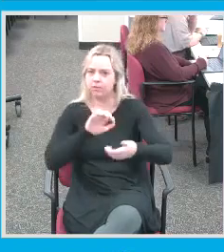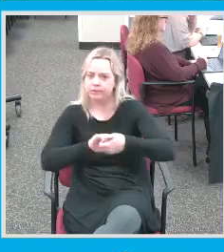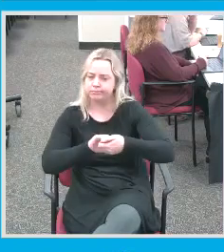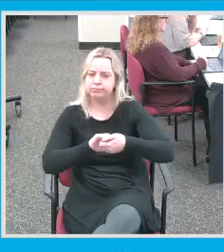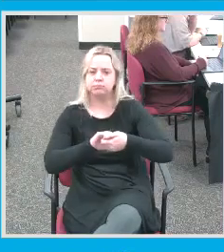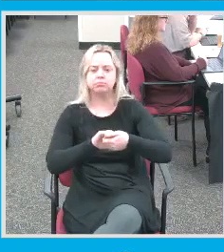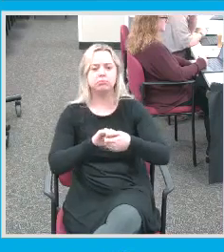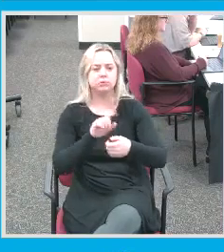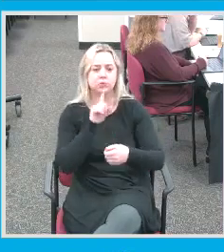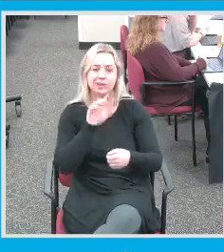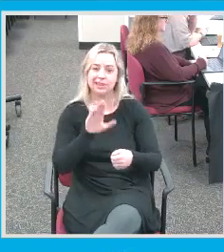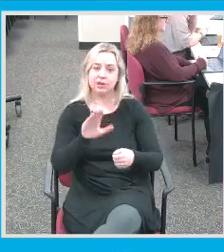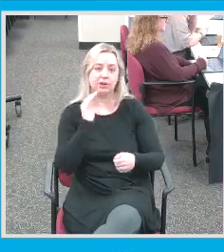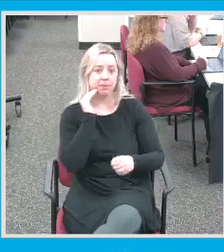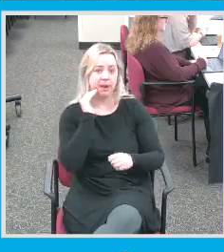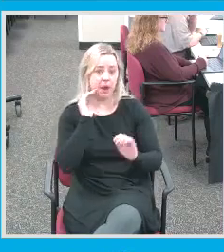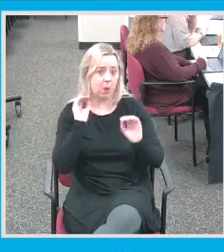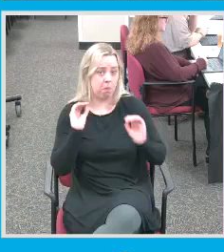school policies,